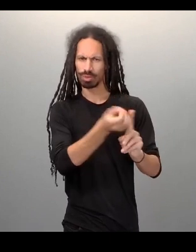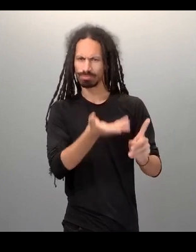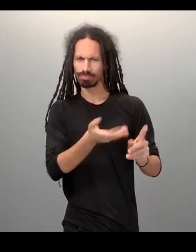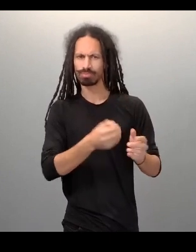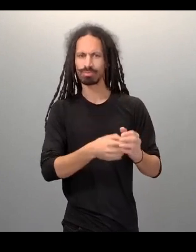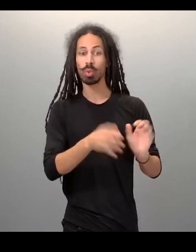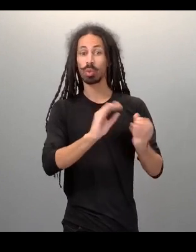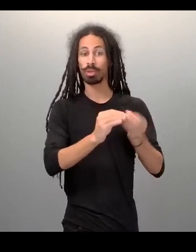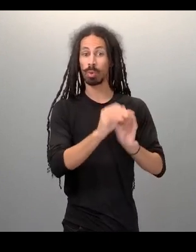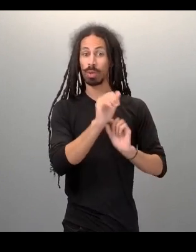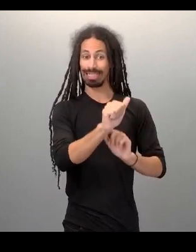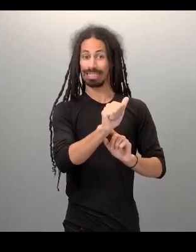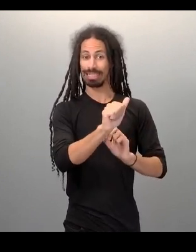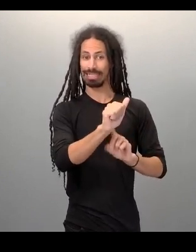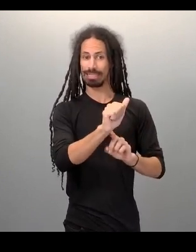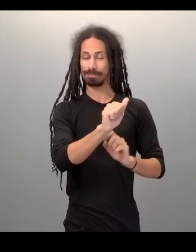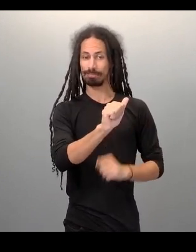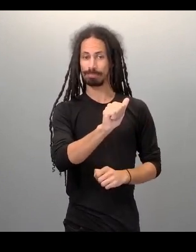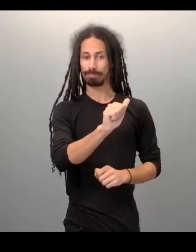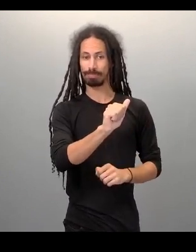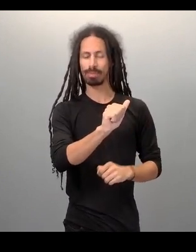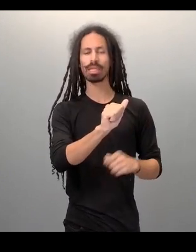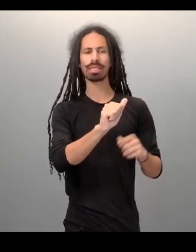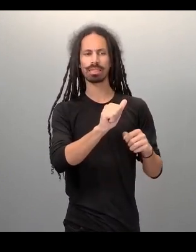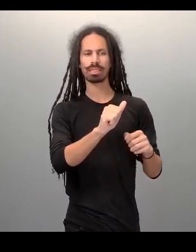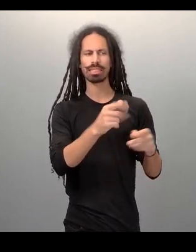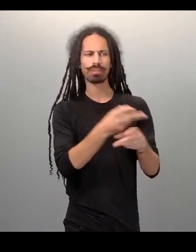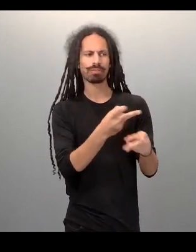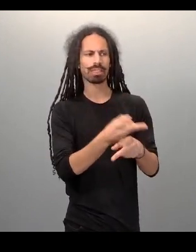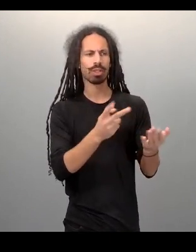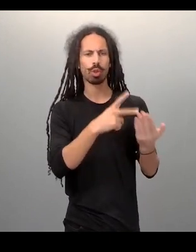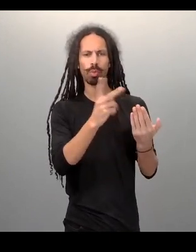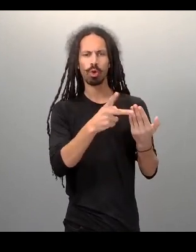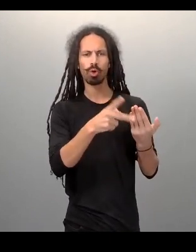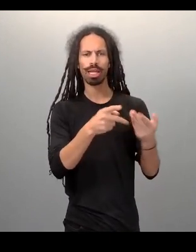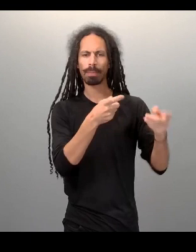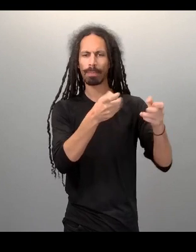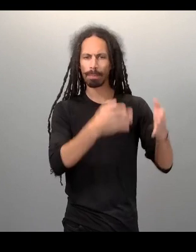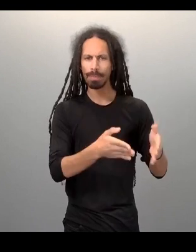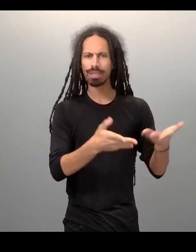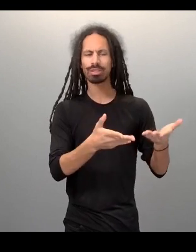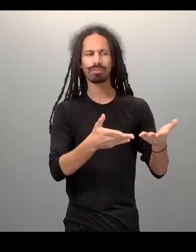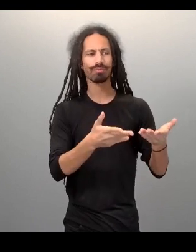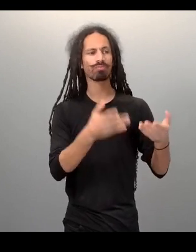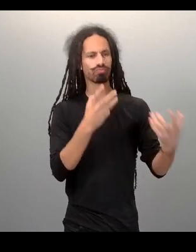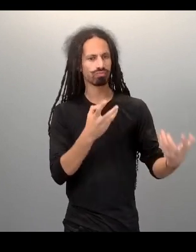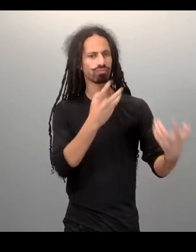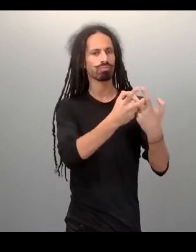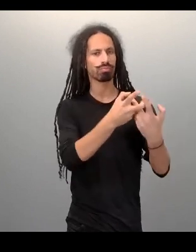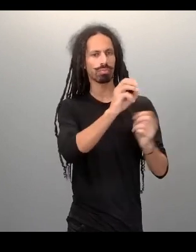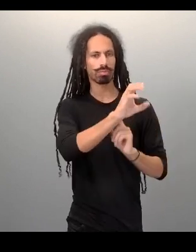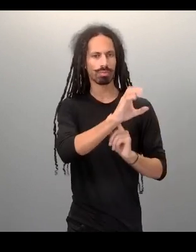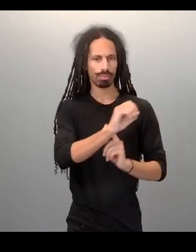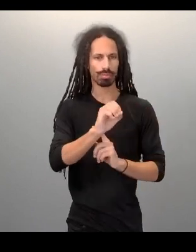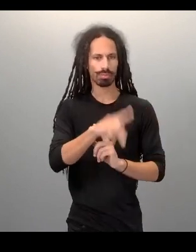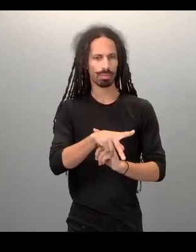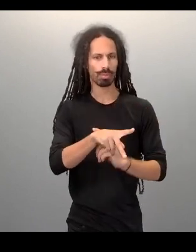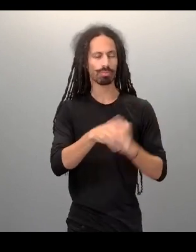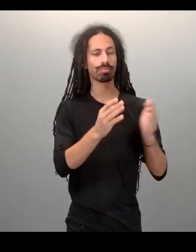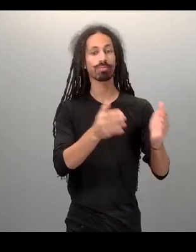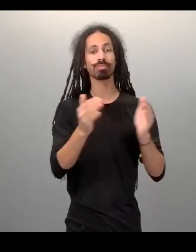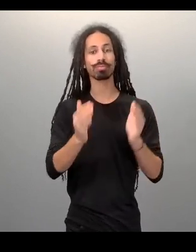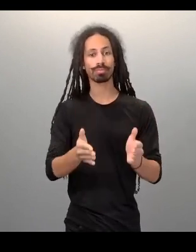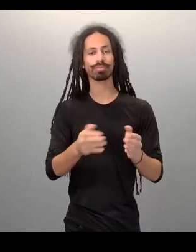A, you need to find out from your program manager if you're eligible for your co-op. Situation B, you need